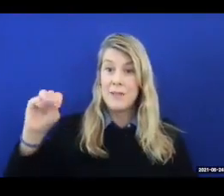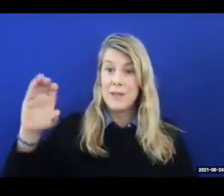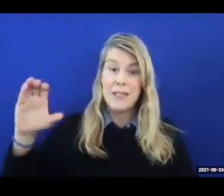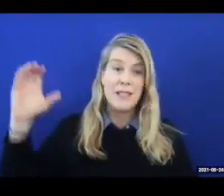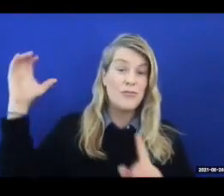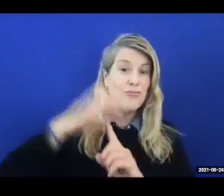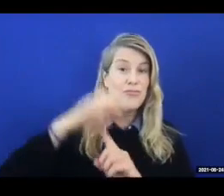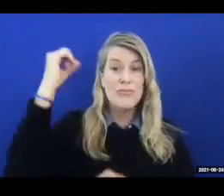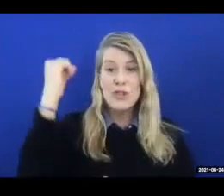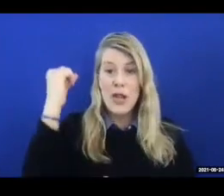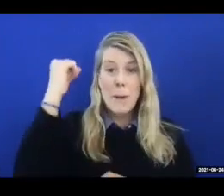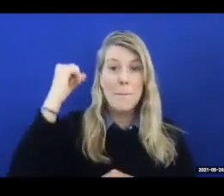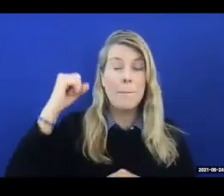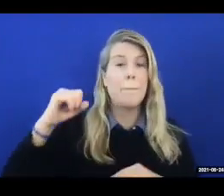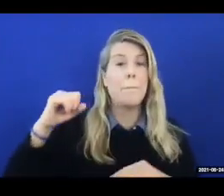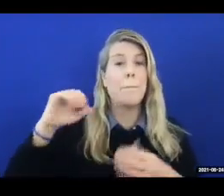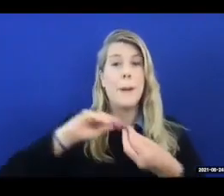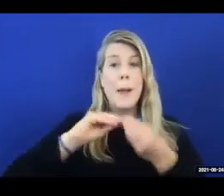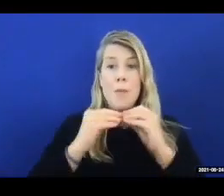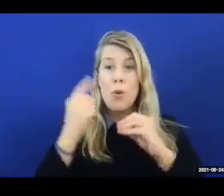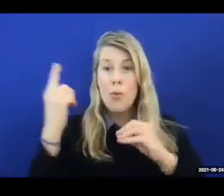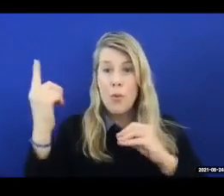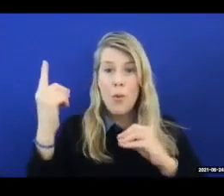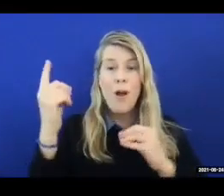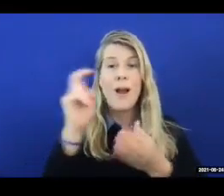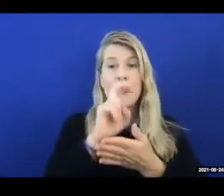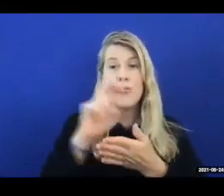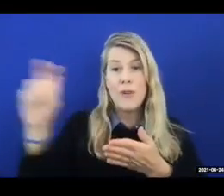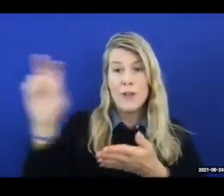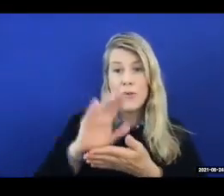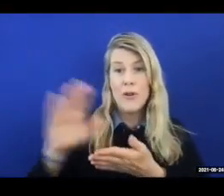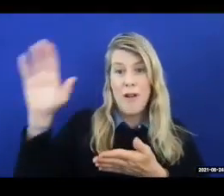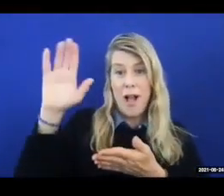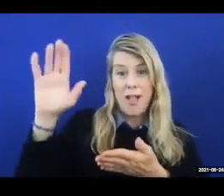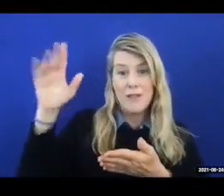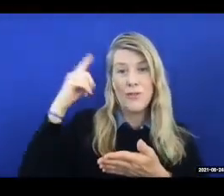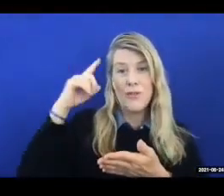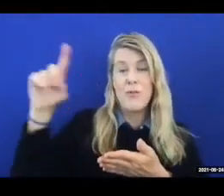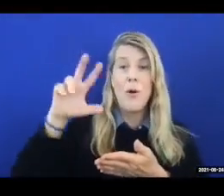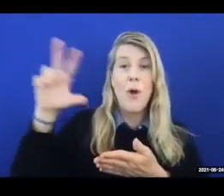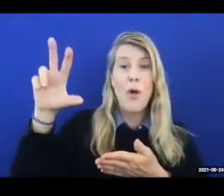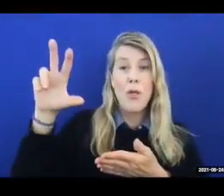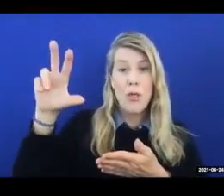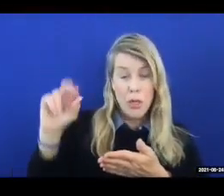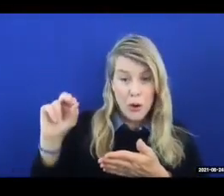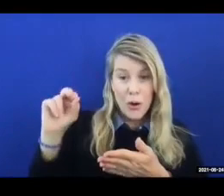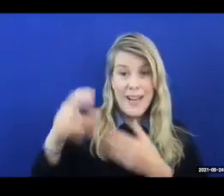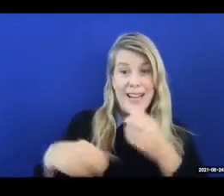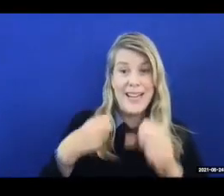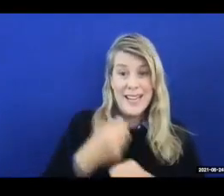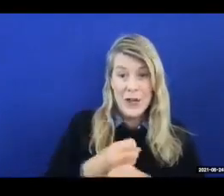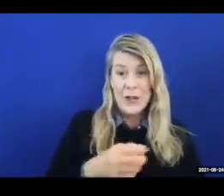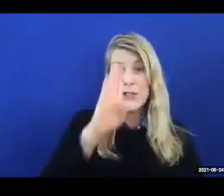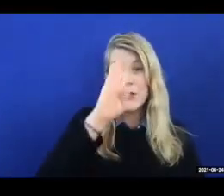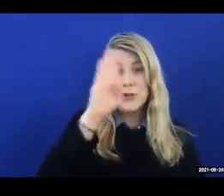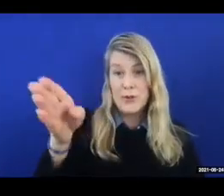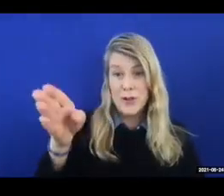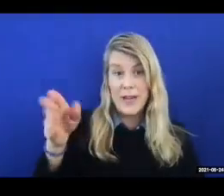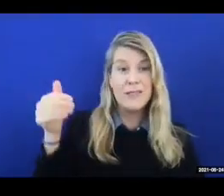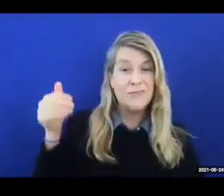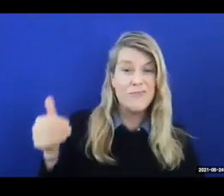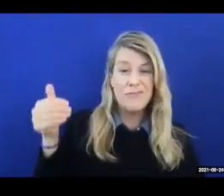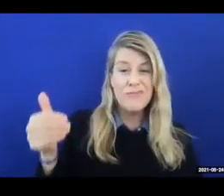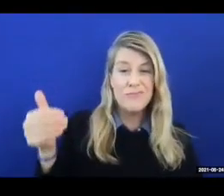as California's #1 transfer college for 30 straight years. Because